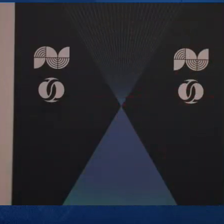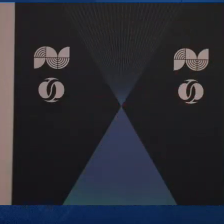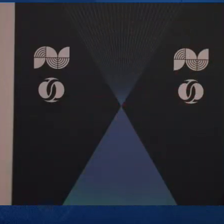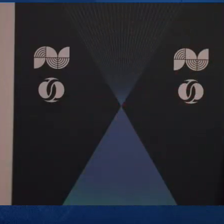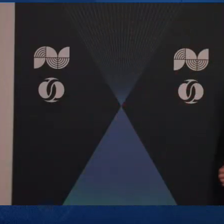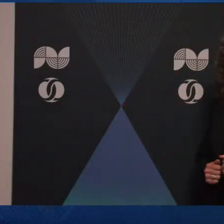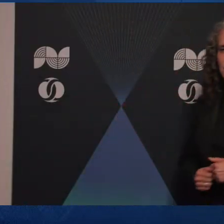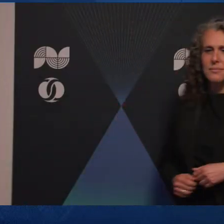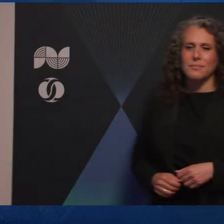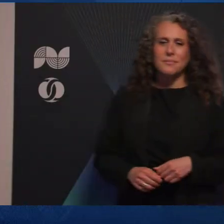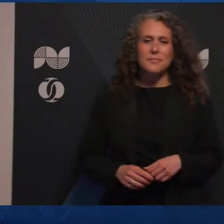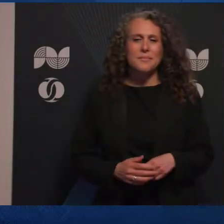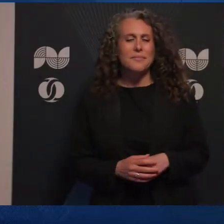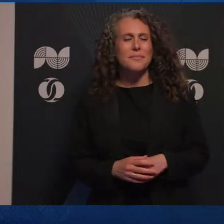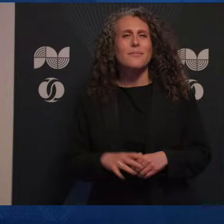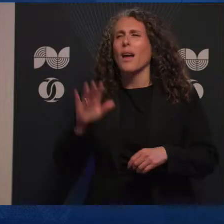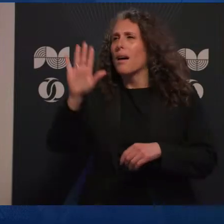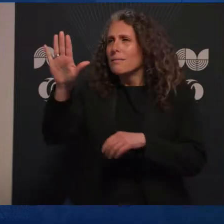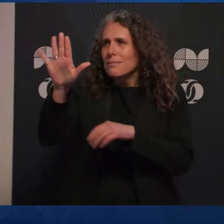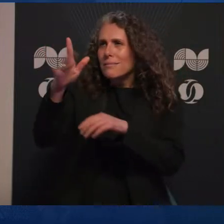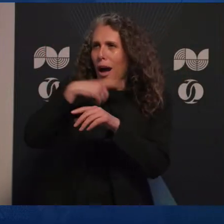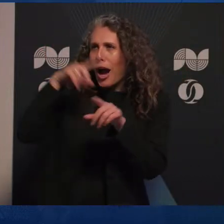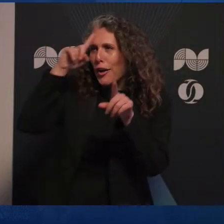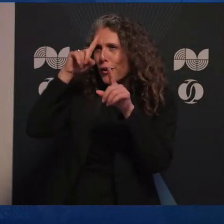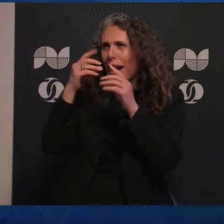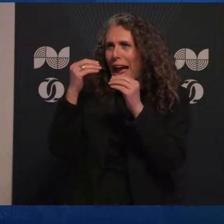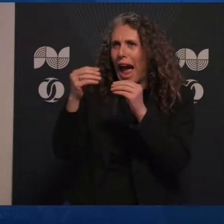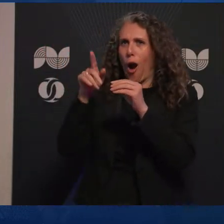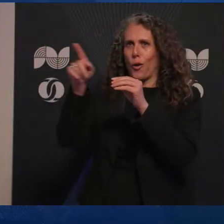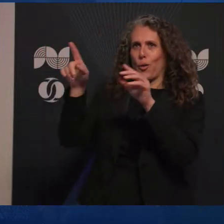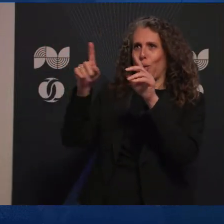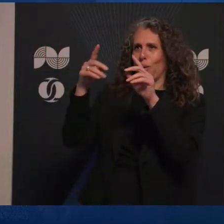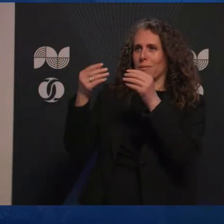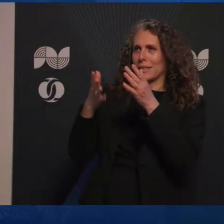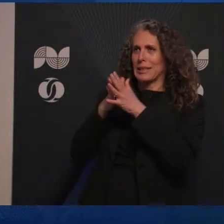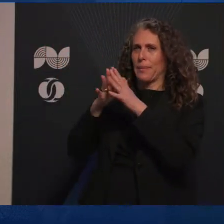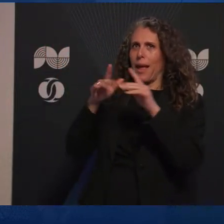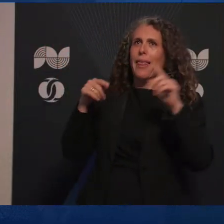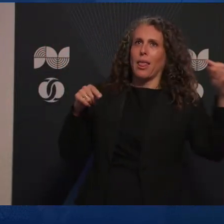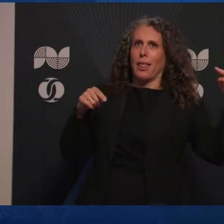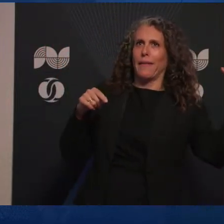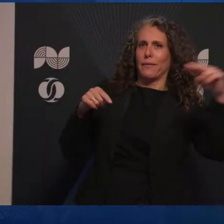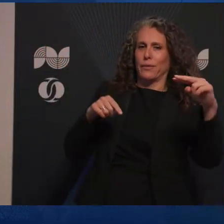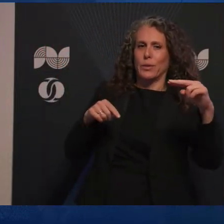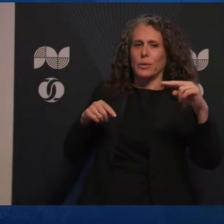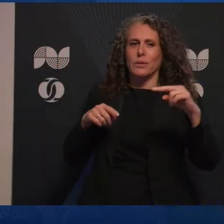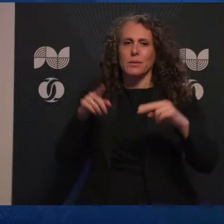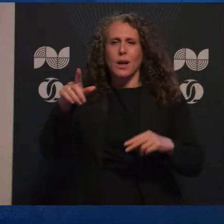Yes, thank you, Richard. Thank you. I don't think you... Yeah, that's right. I do want to go back to China.